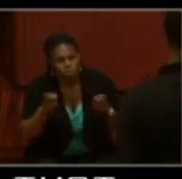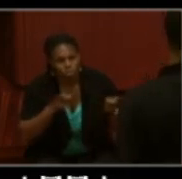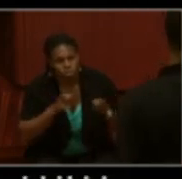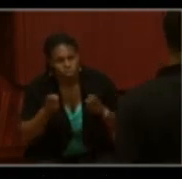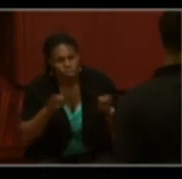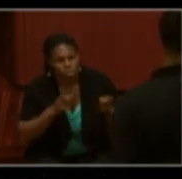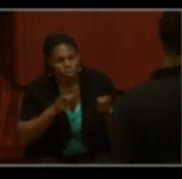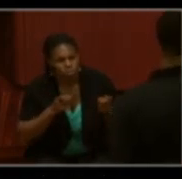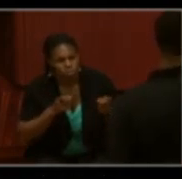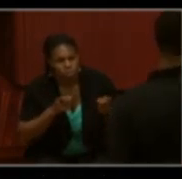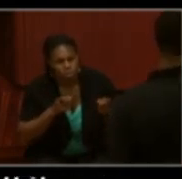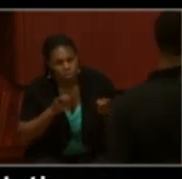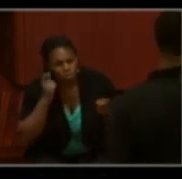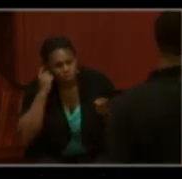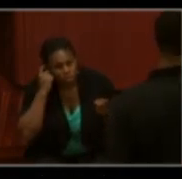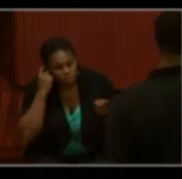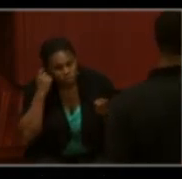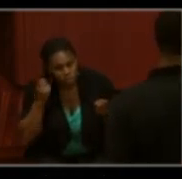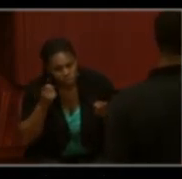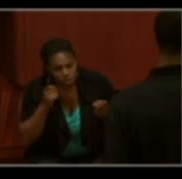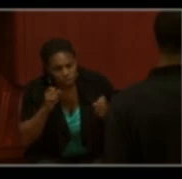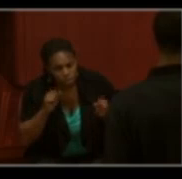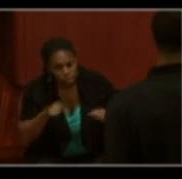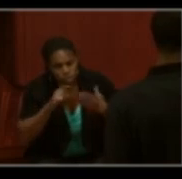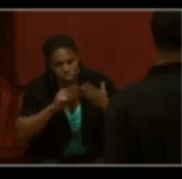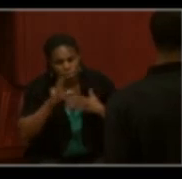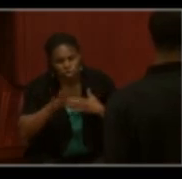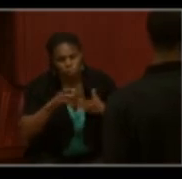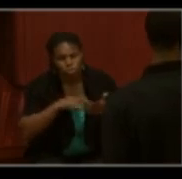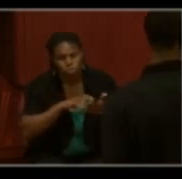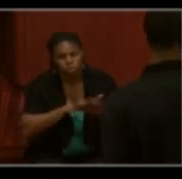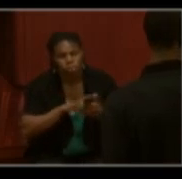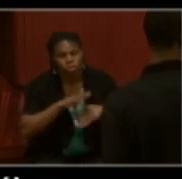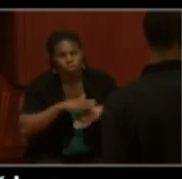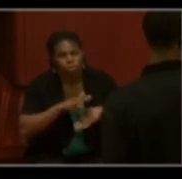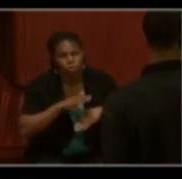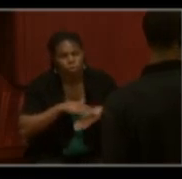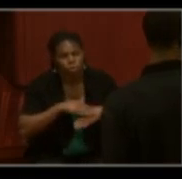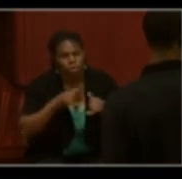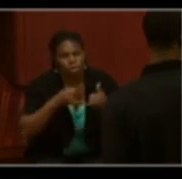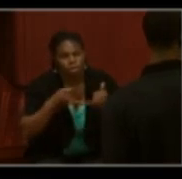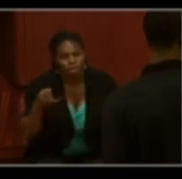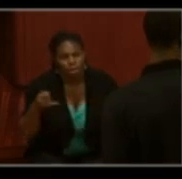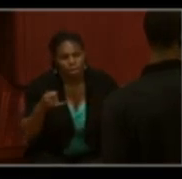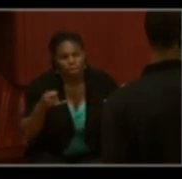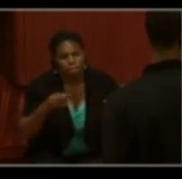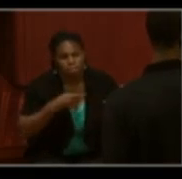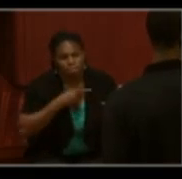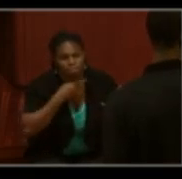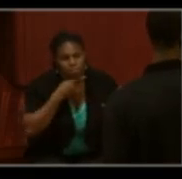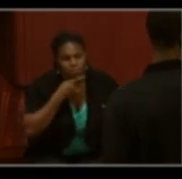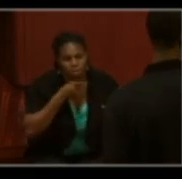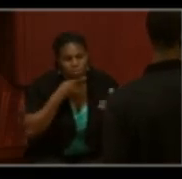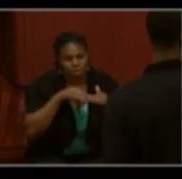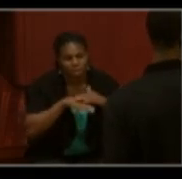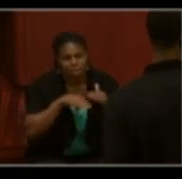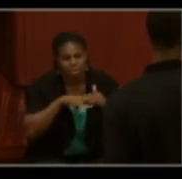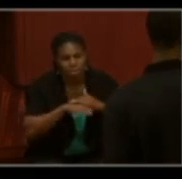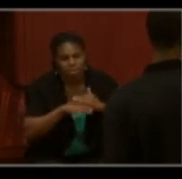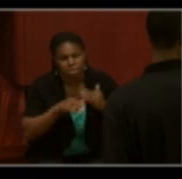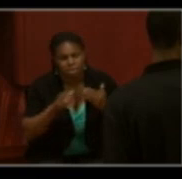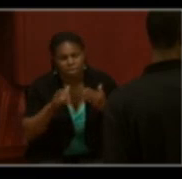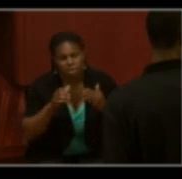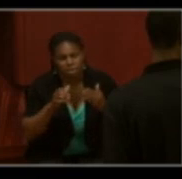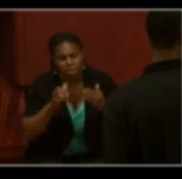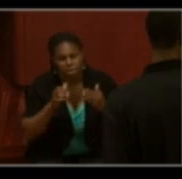agencies, and you can look those records up on the online public access catalog, OPA.